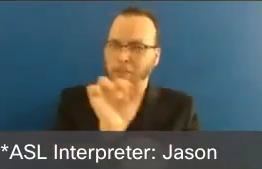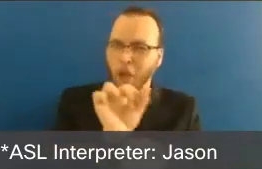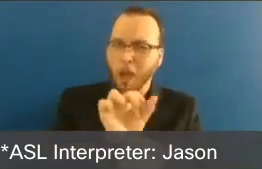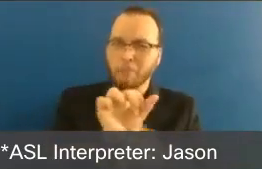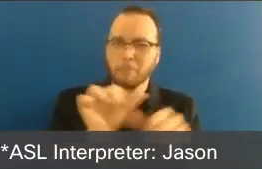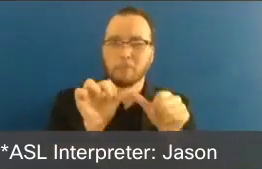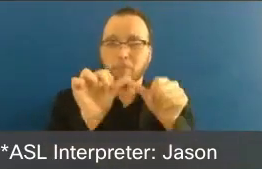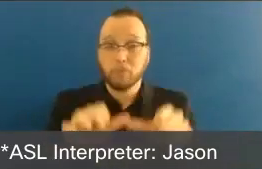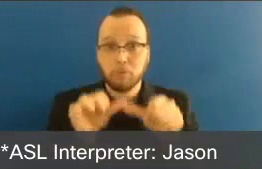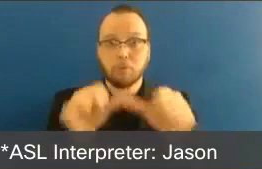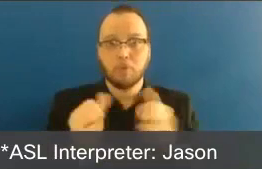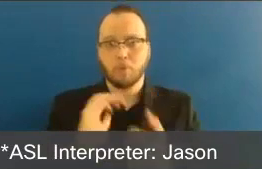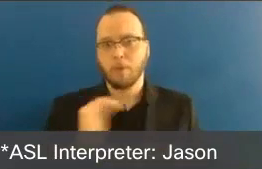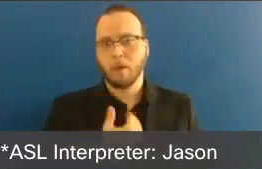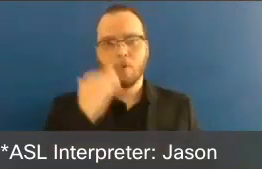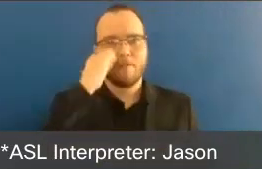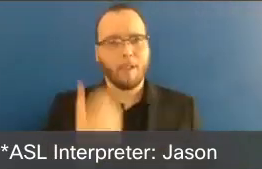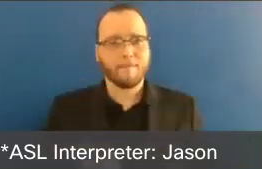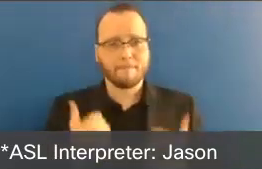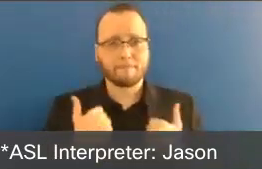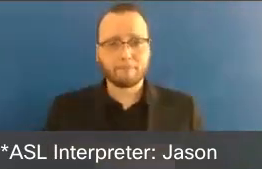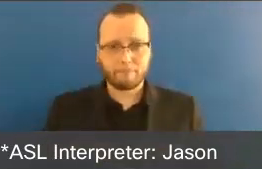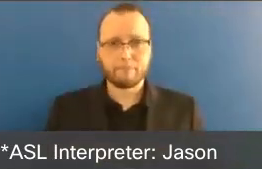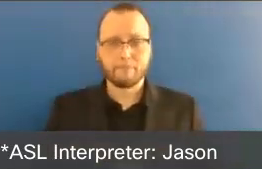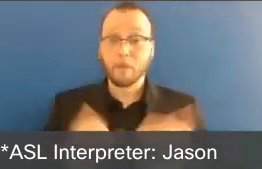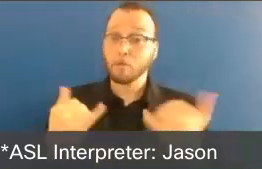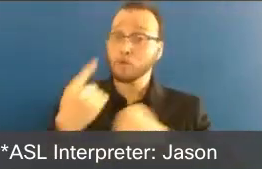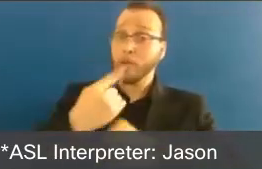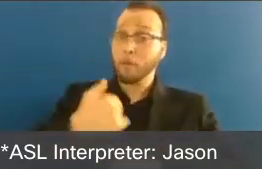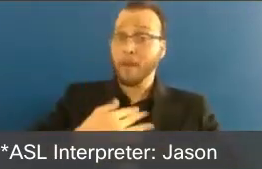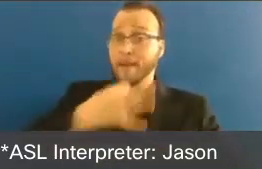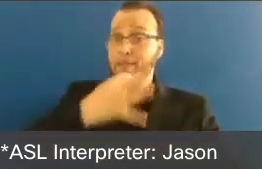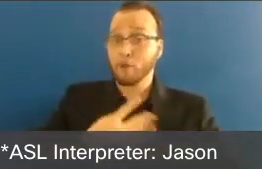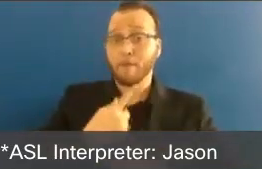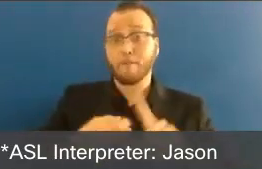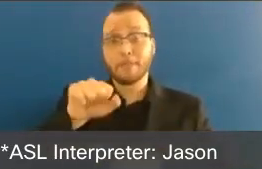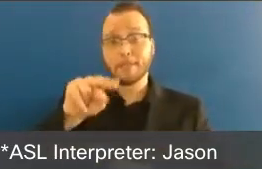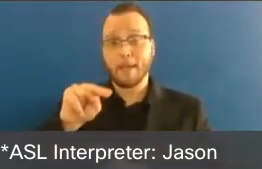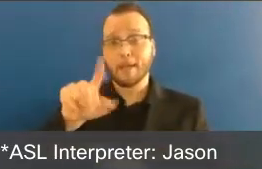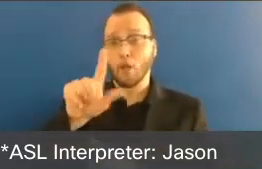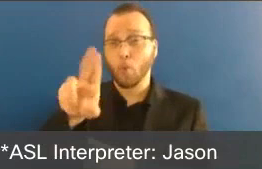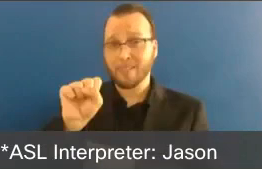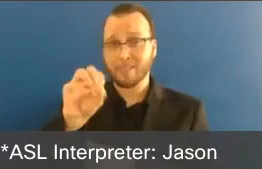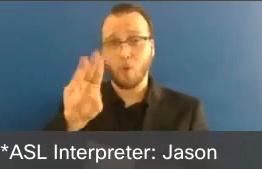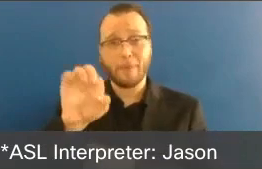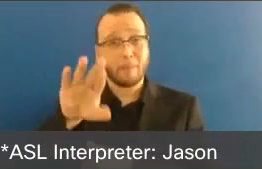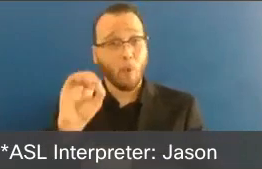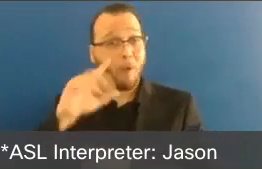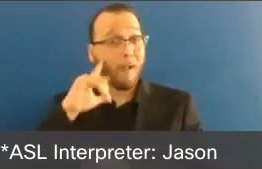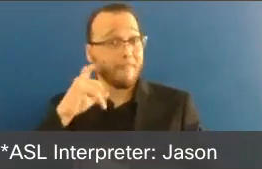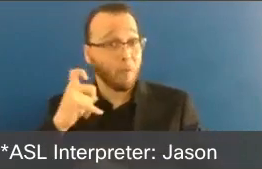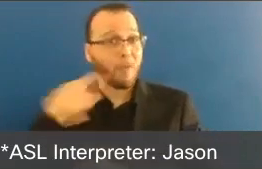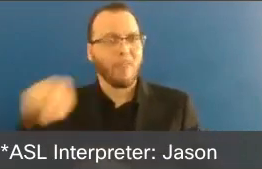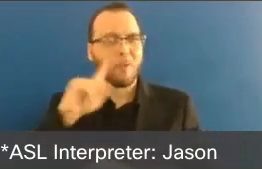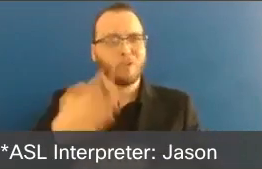daily lives. Today, we welcome experts from San Luis Obispo, California, who will share their experience